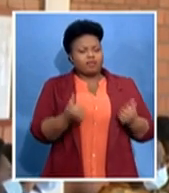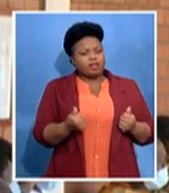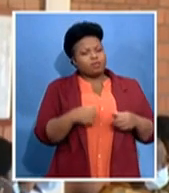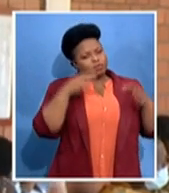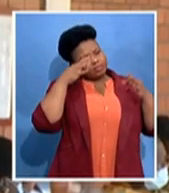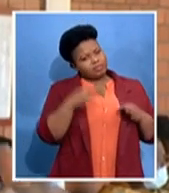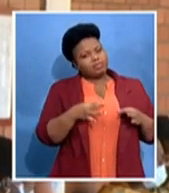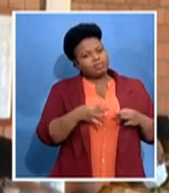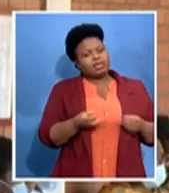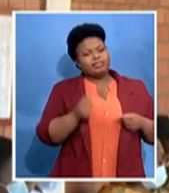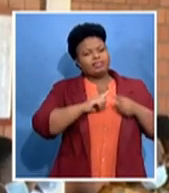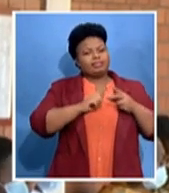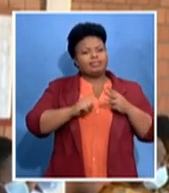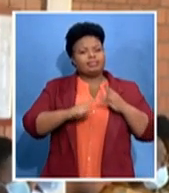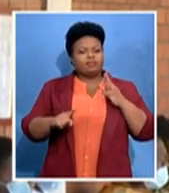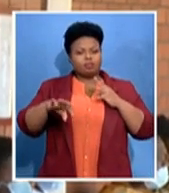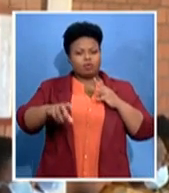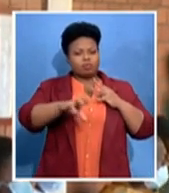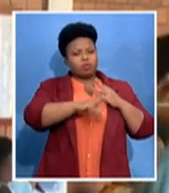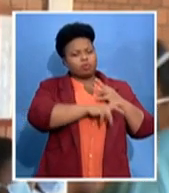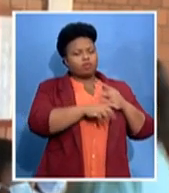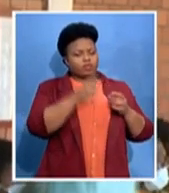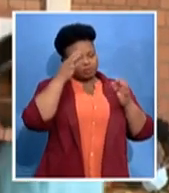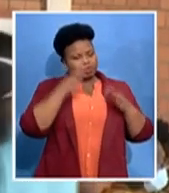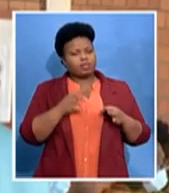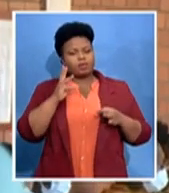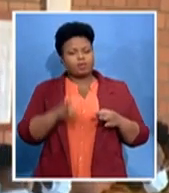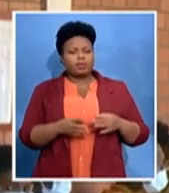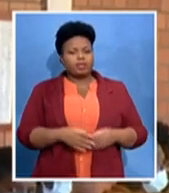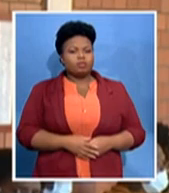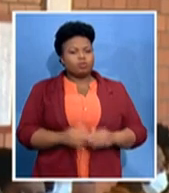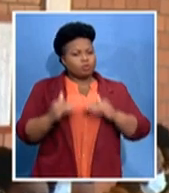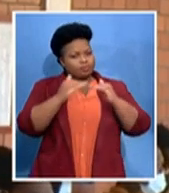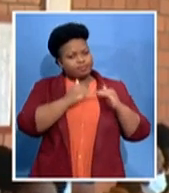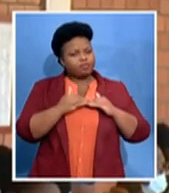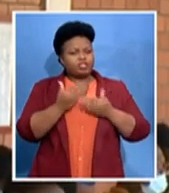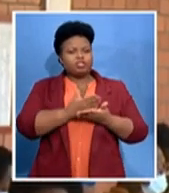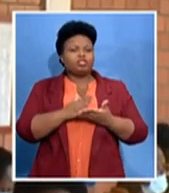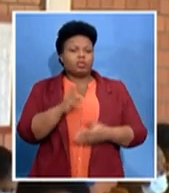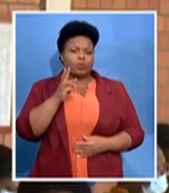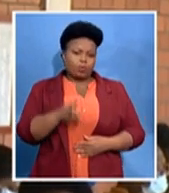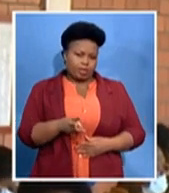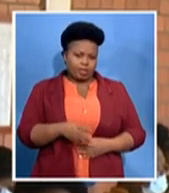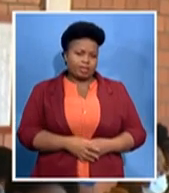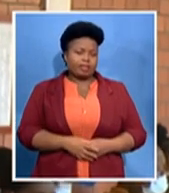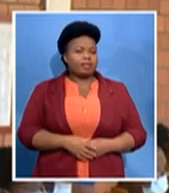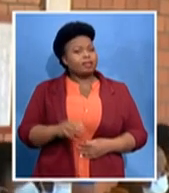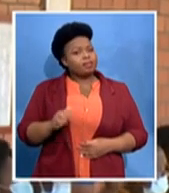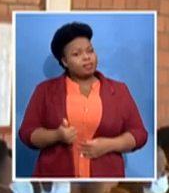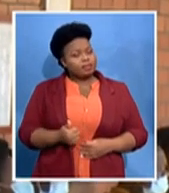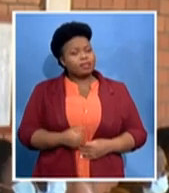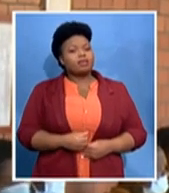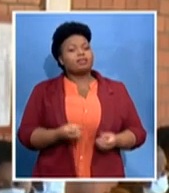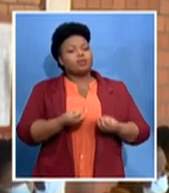provinces. That equitable share we are going to get is then going to be distributed slowly, going to